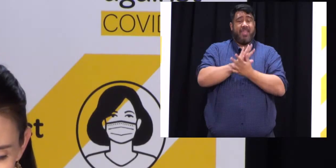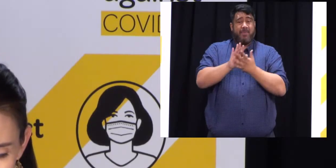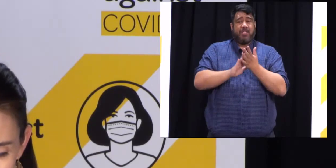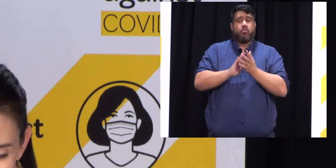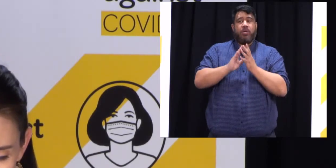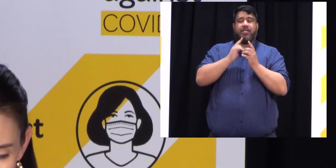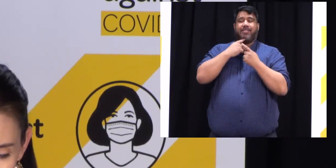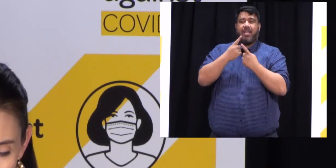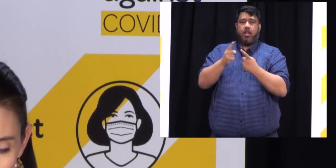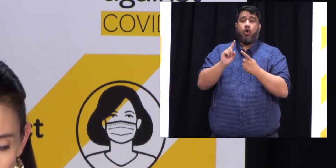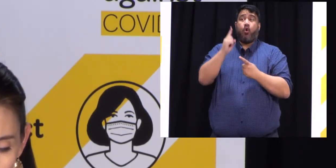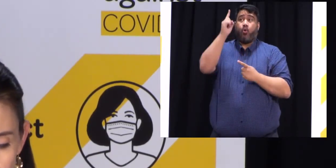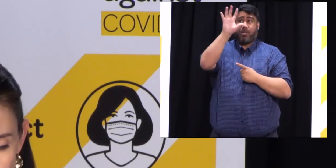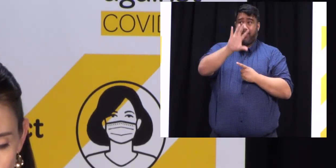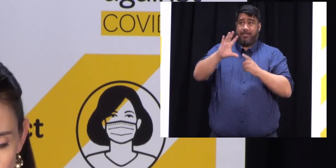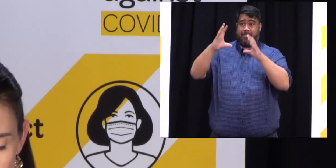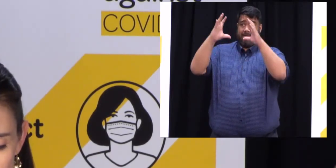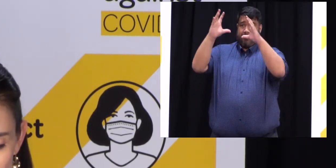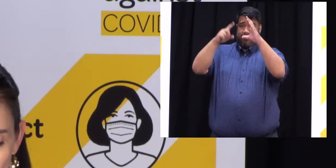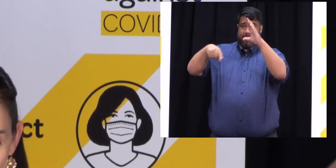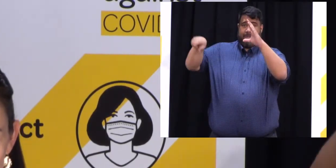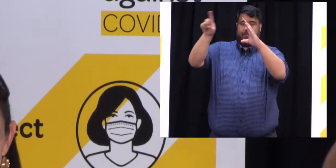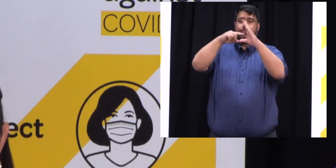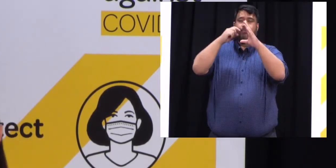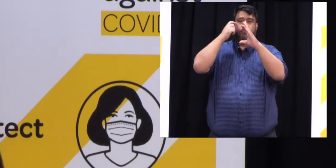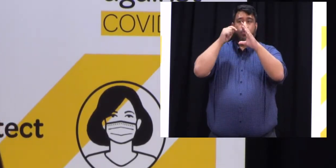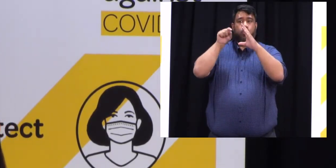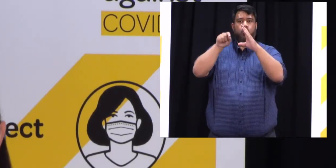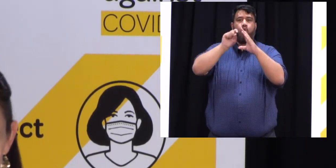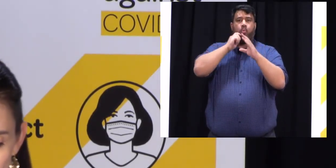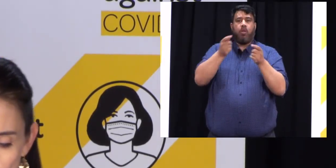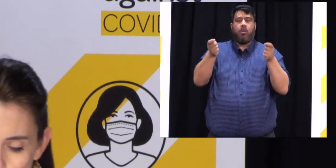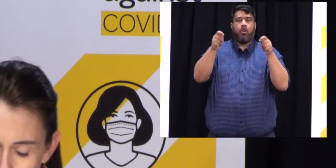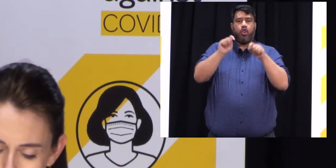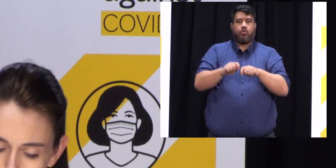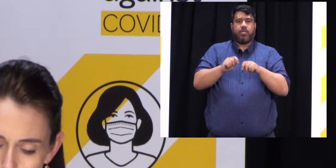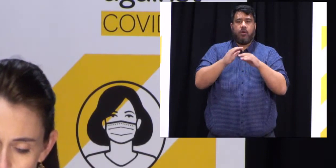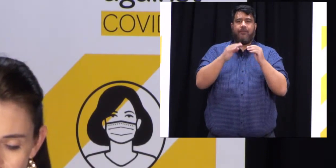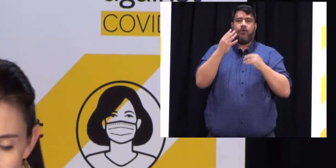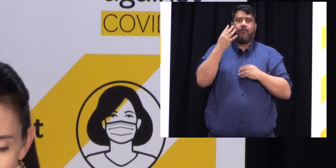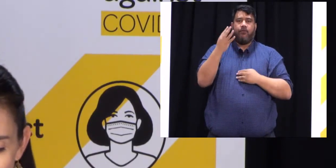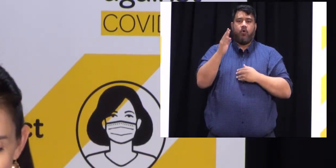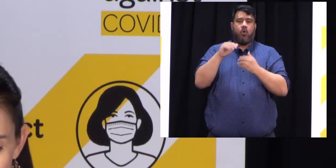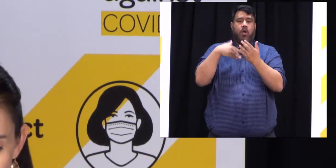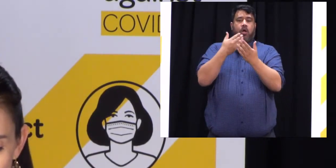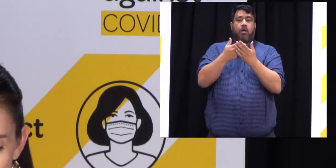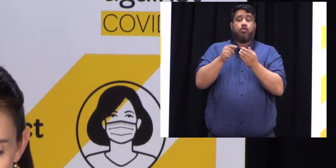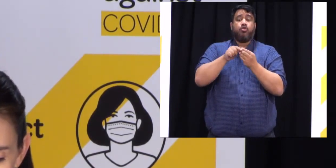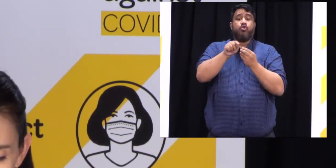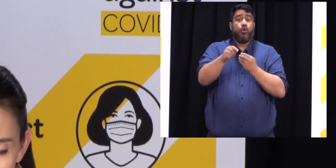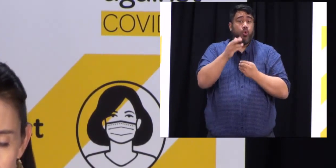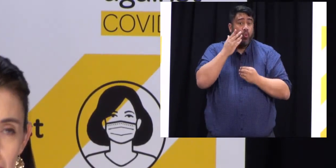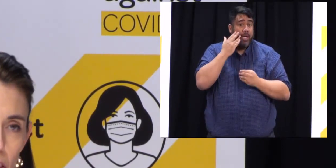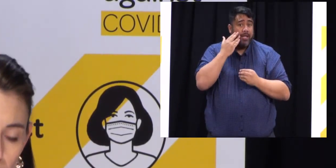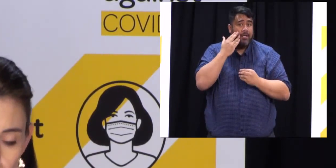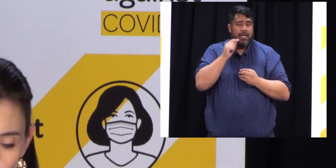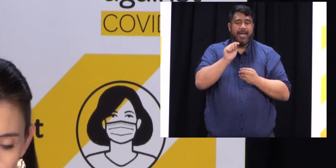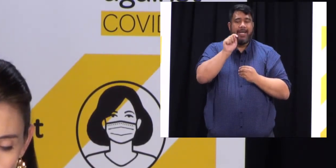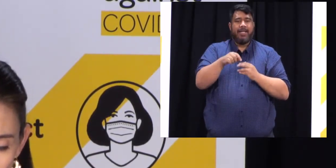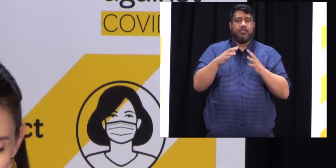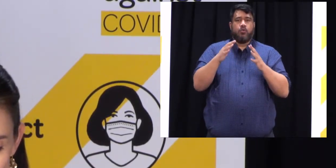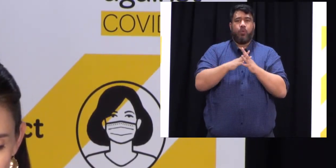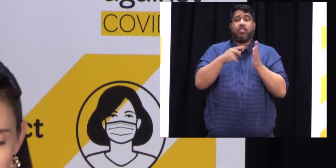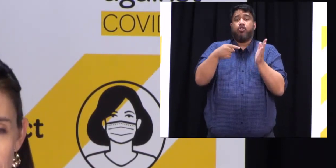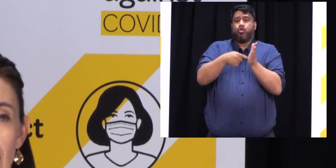certainty. And to tell you what we already know, Auckland will remain in alert level 4 until 11:59 p.m. on Tuesday,